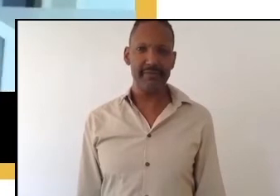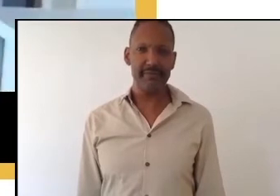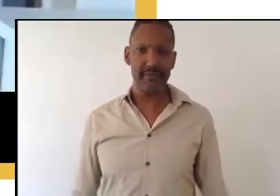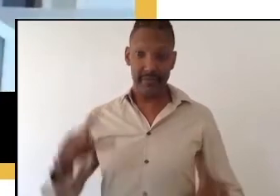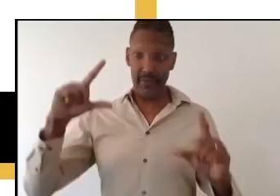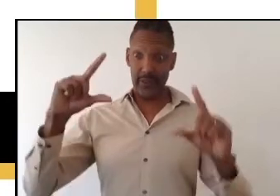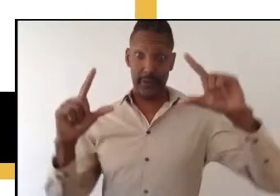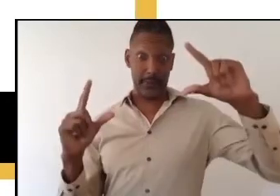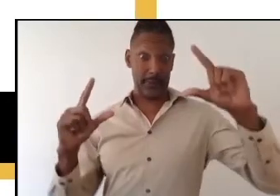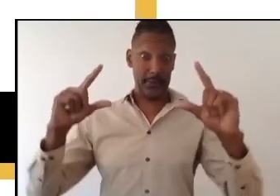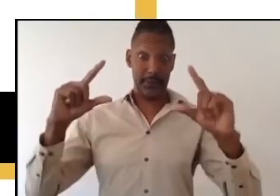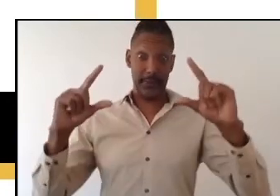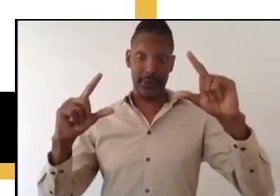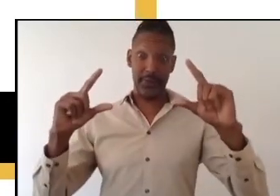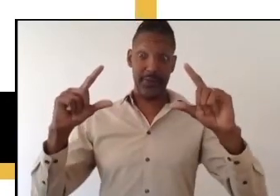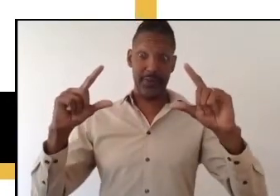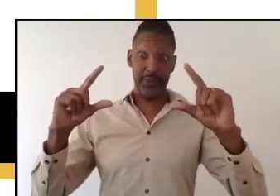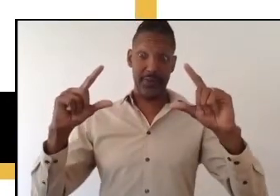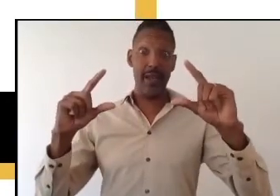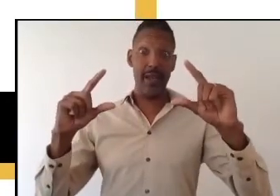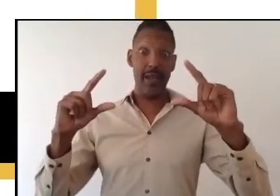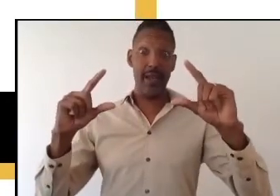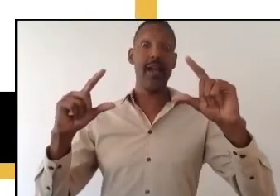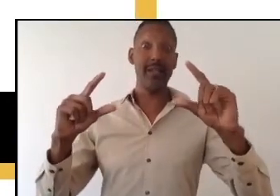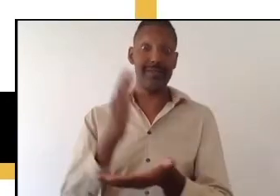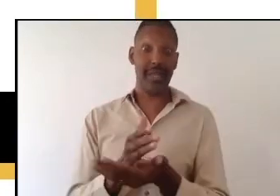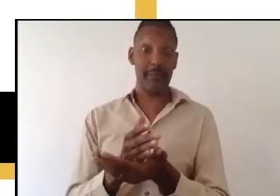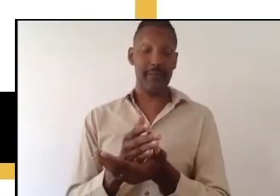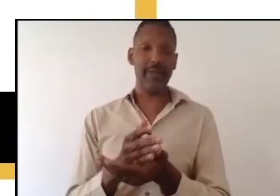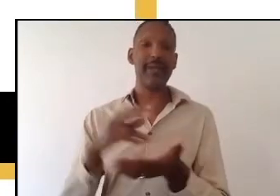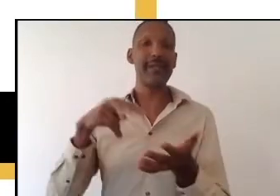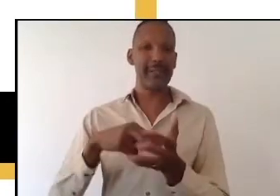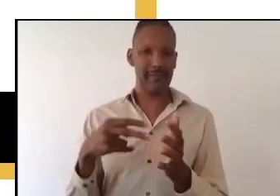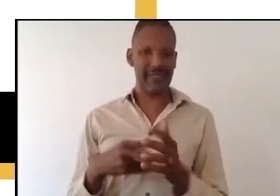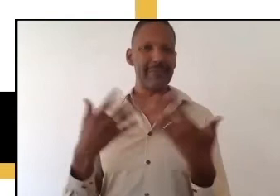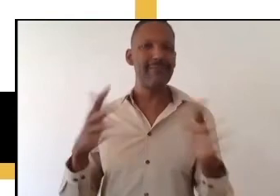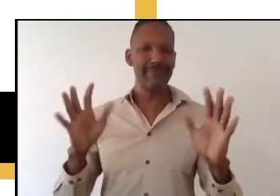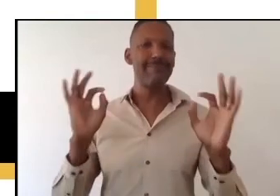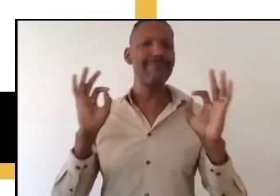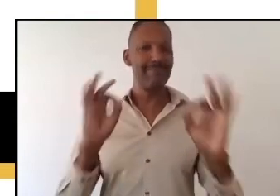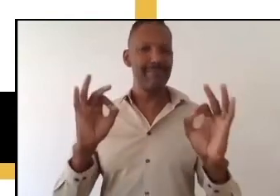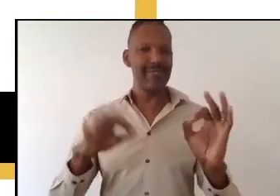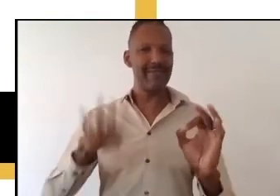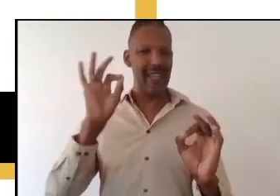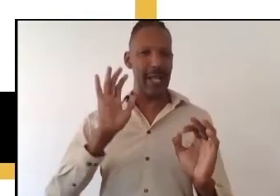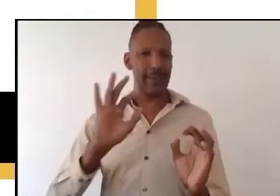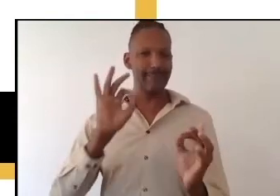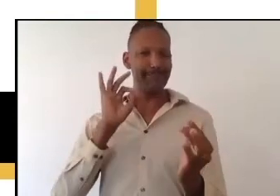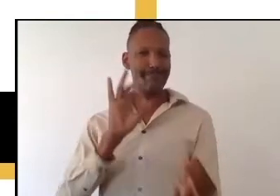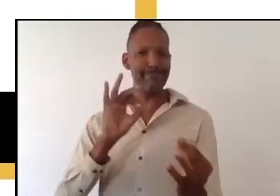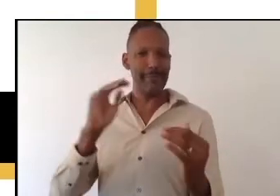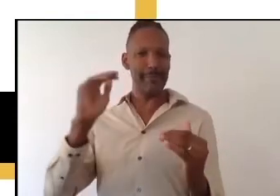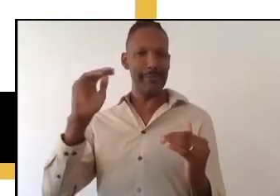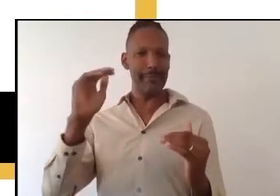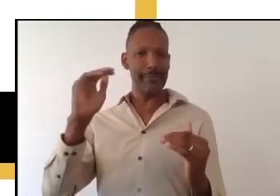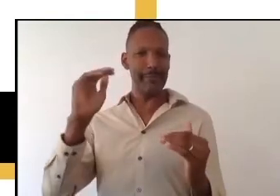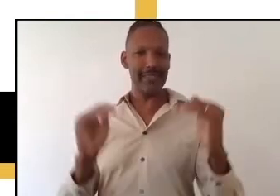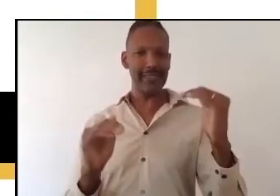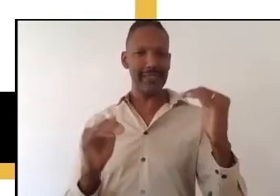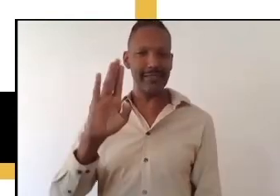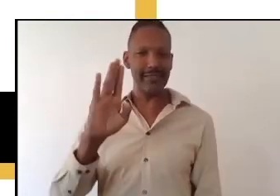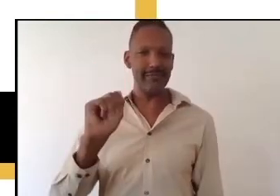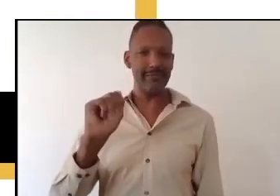it's balanced. What happens after the hanger stops swinging? When it comes to rest, it is perfectly